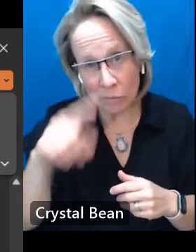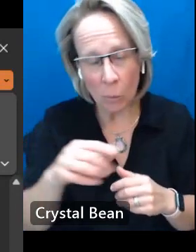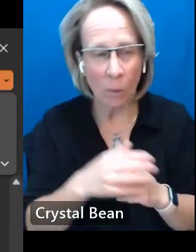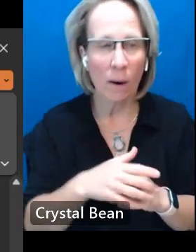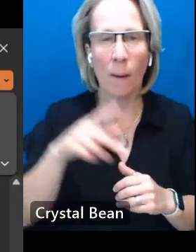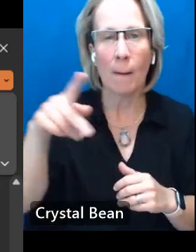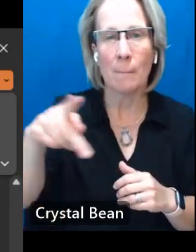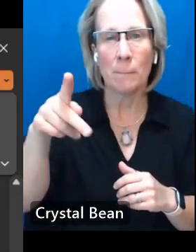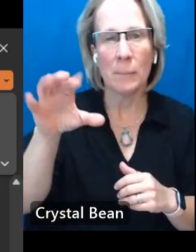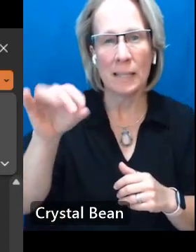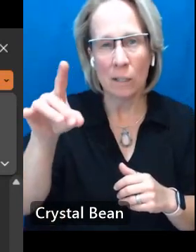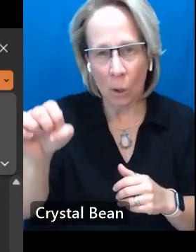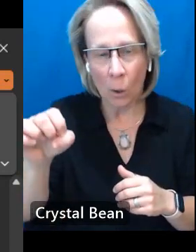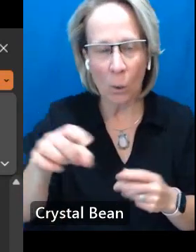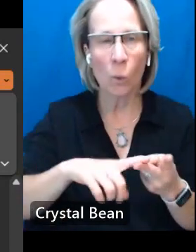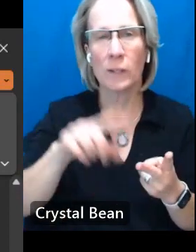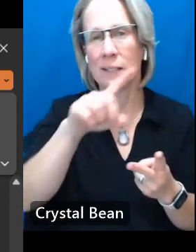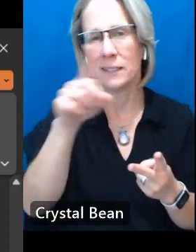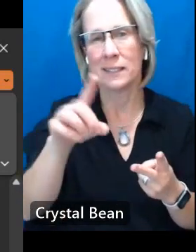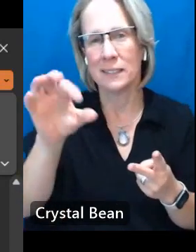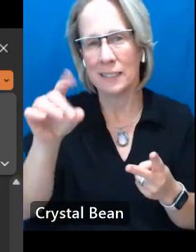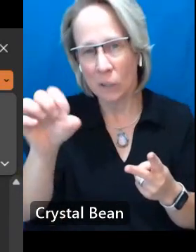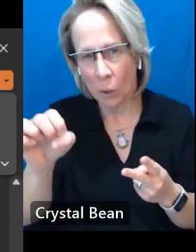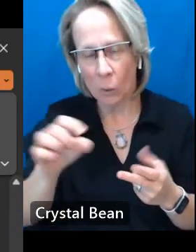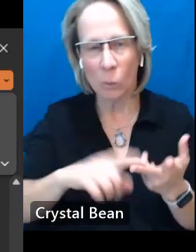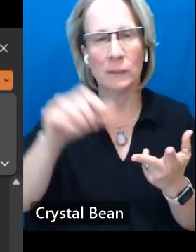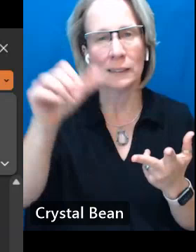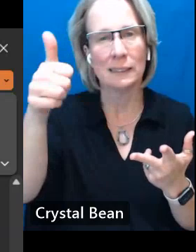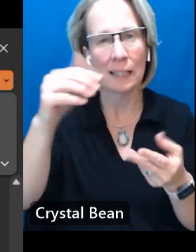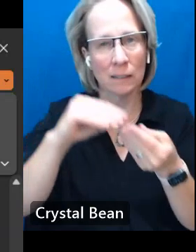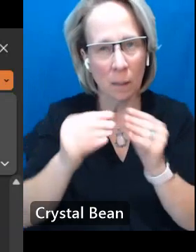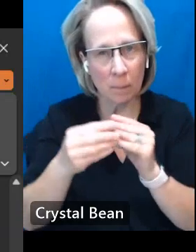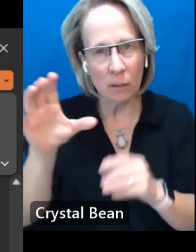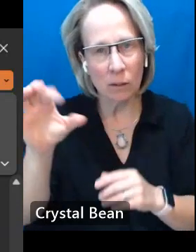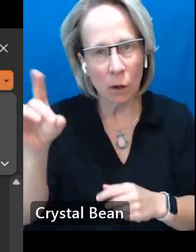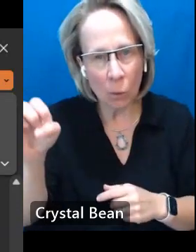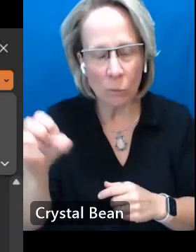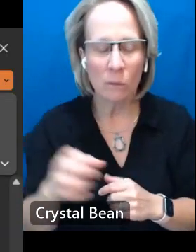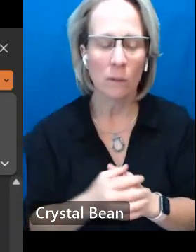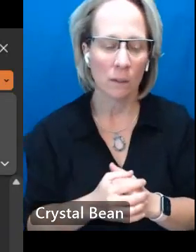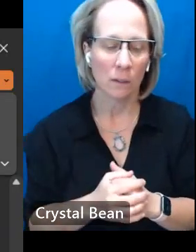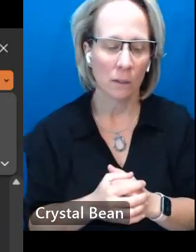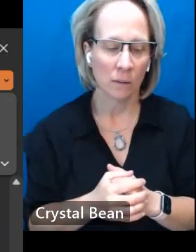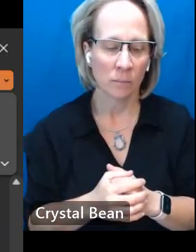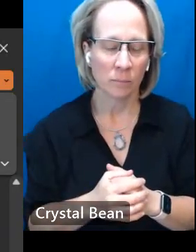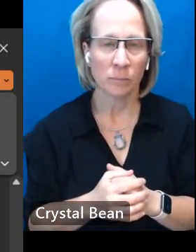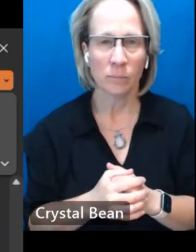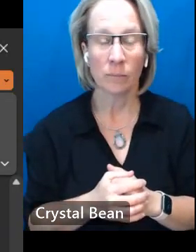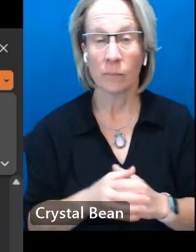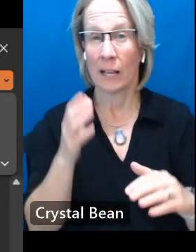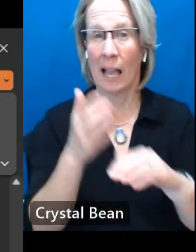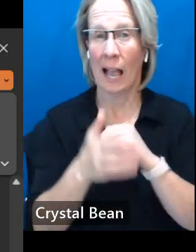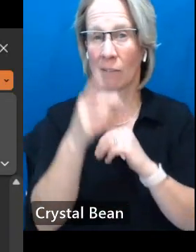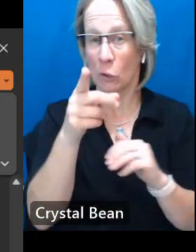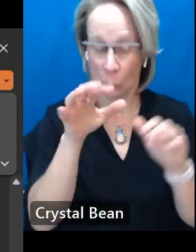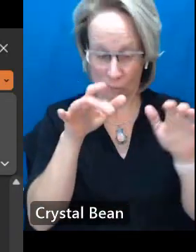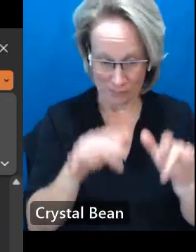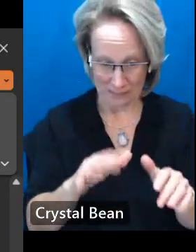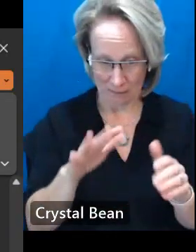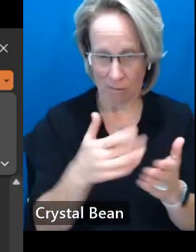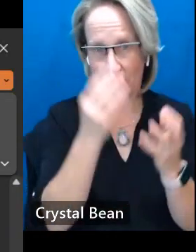Z code, 10-digit code, etc. Okay. And then once you've filled in all the information that you want